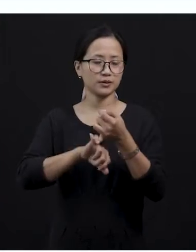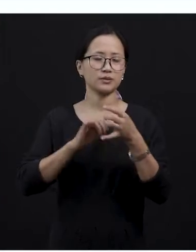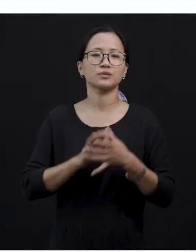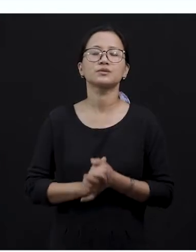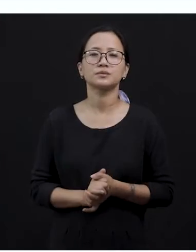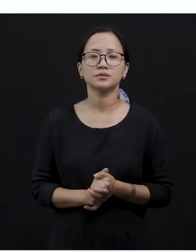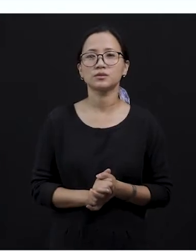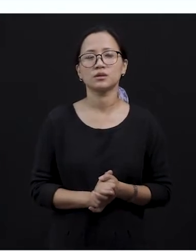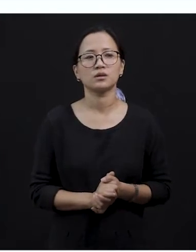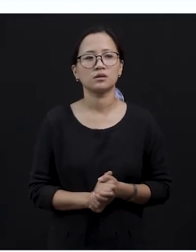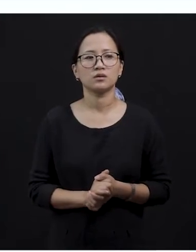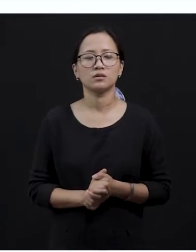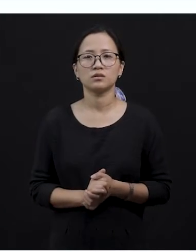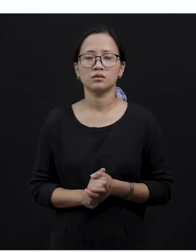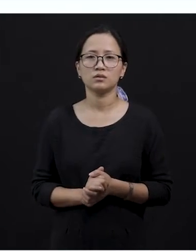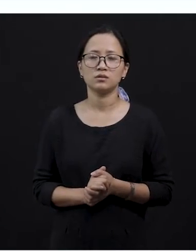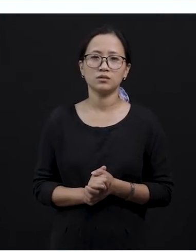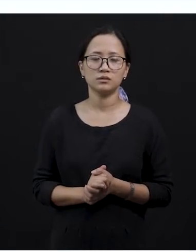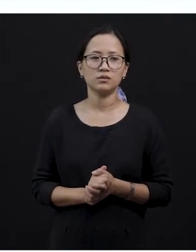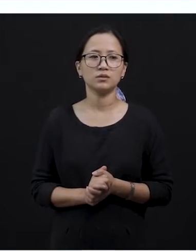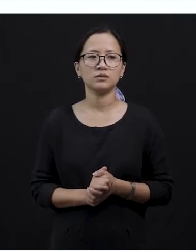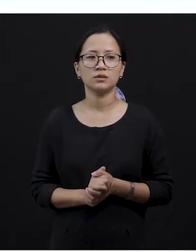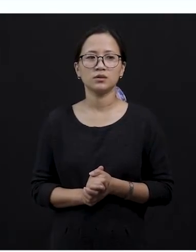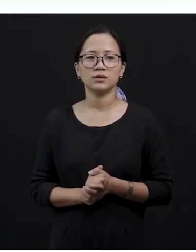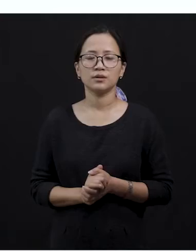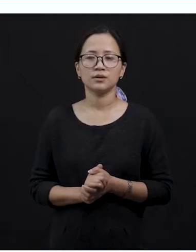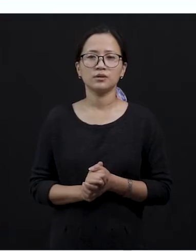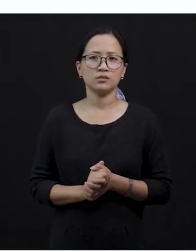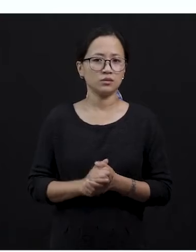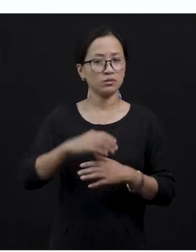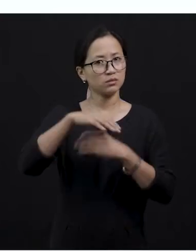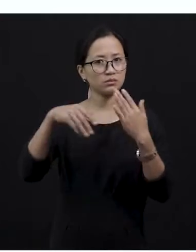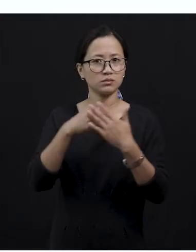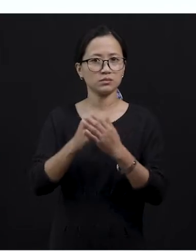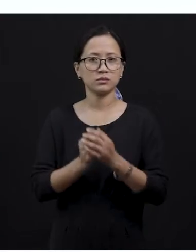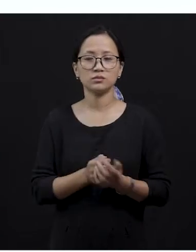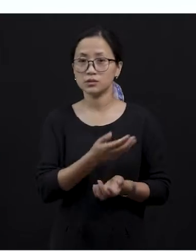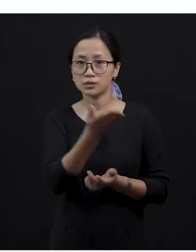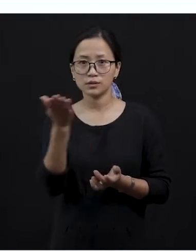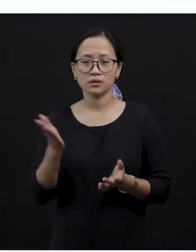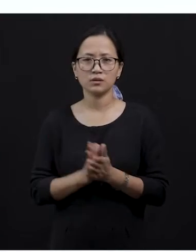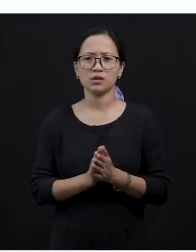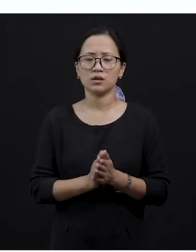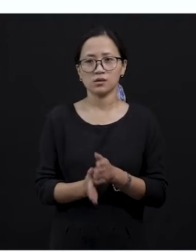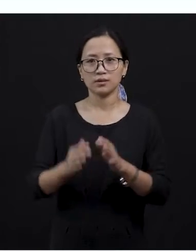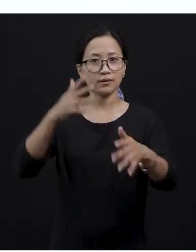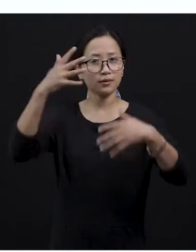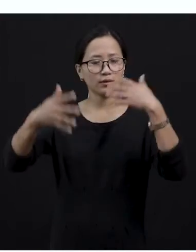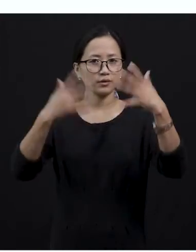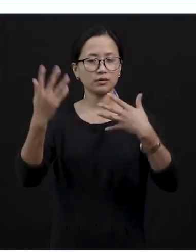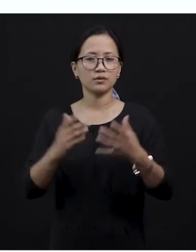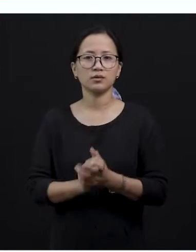L-I-Q-U-I-D-S. Liquids. Okay? Solids, liquids, and yes, all this, they are the air, the hot steam, they